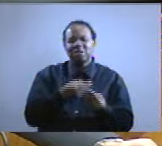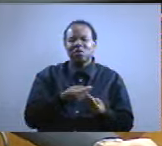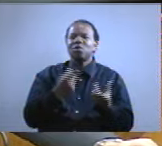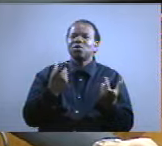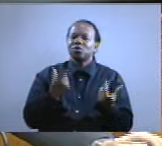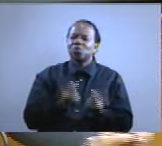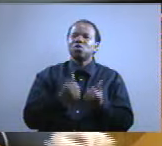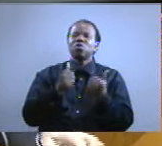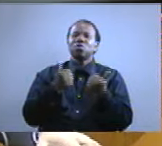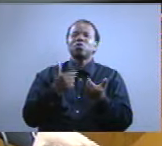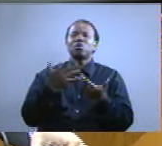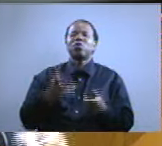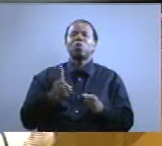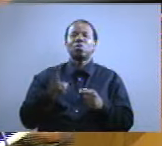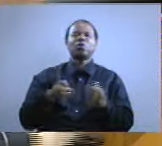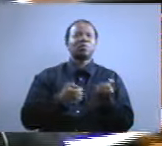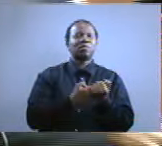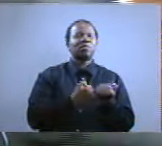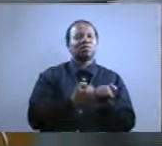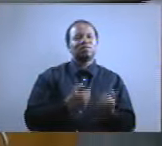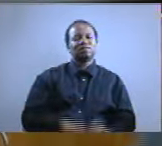it further. We will support this bill. Thank you.